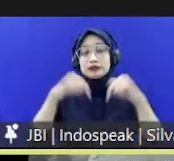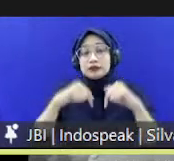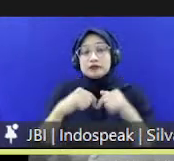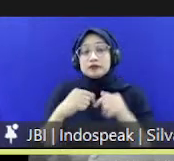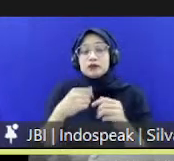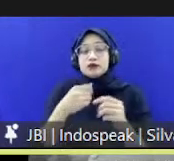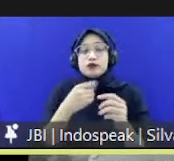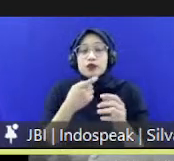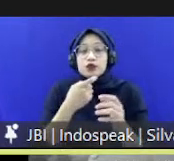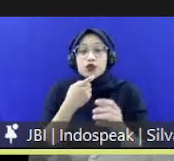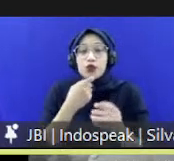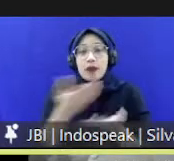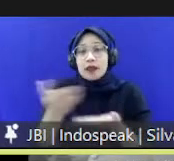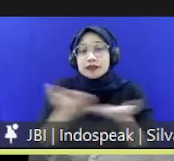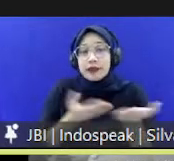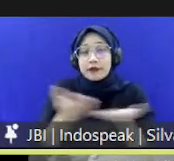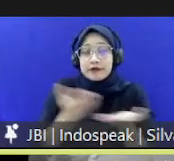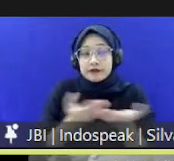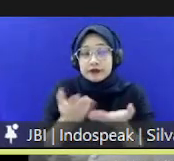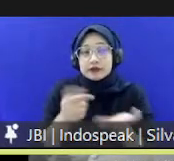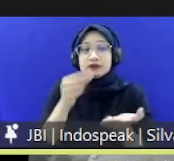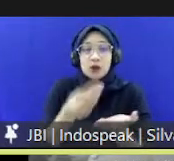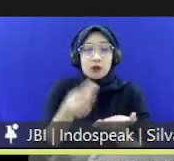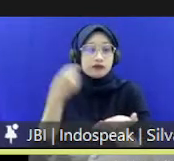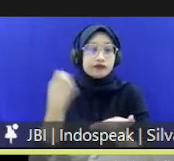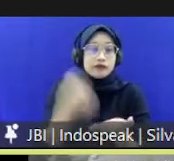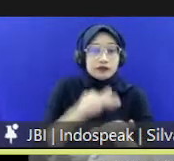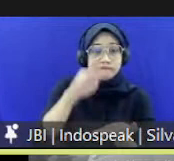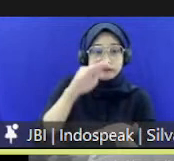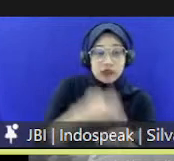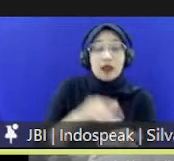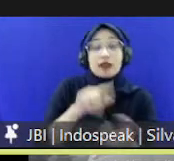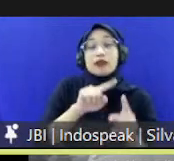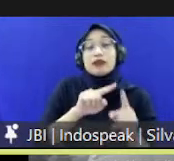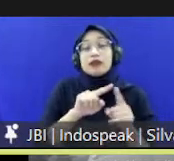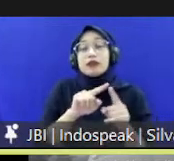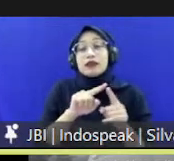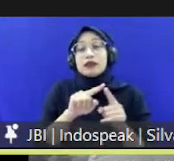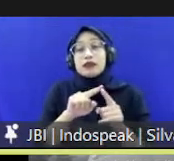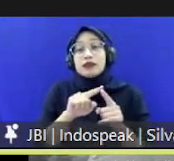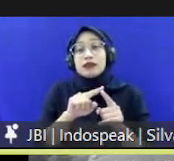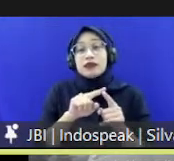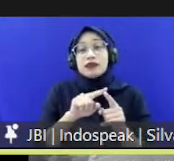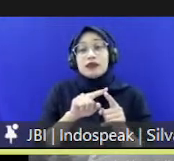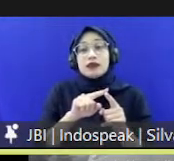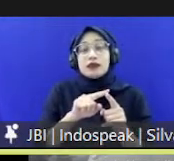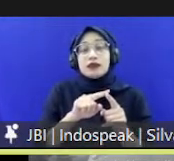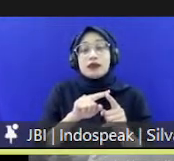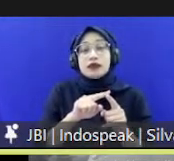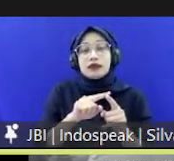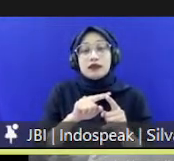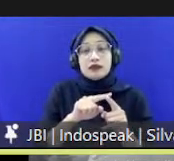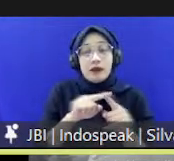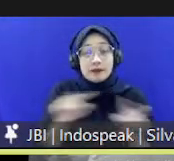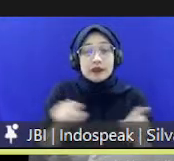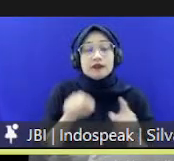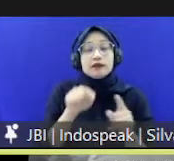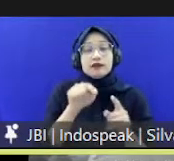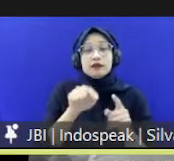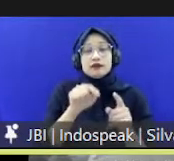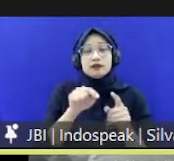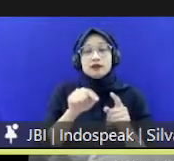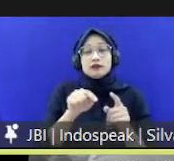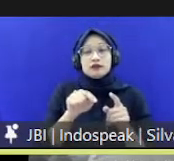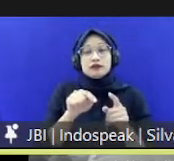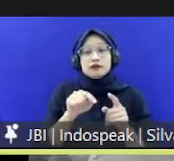for services. And the other thing you can focus on is paying less for your medicines and consumables. And everyone, except for